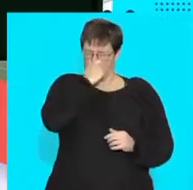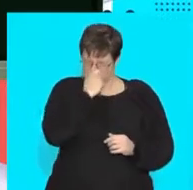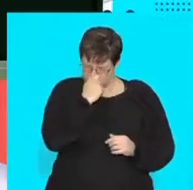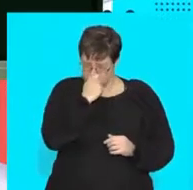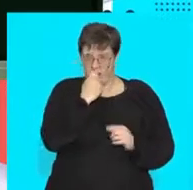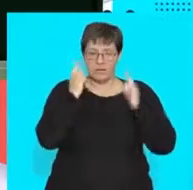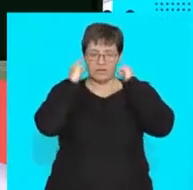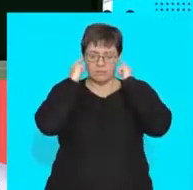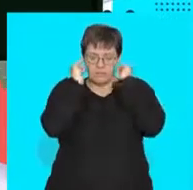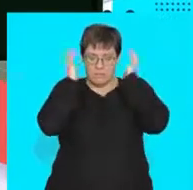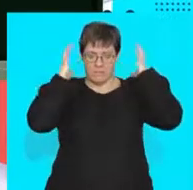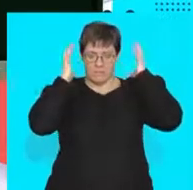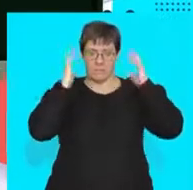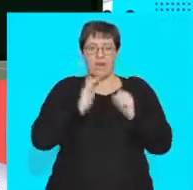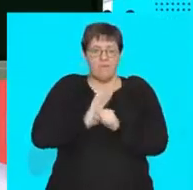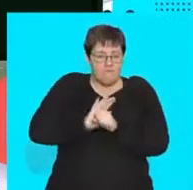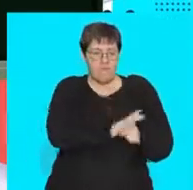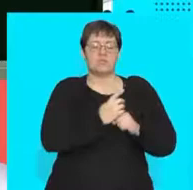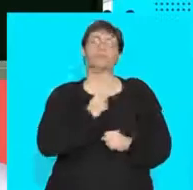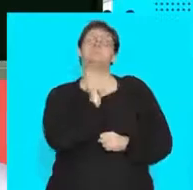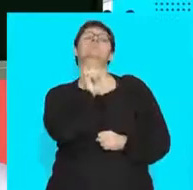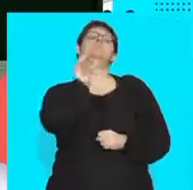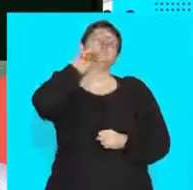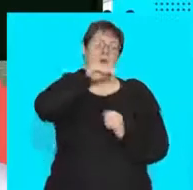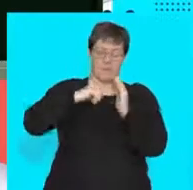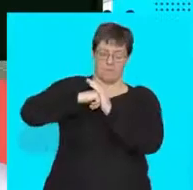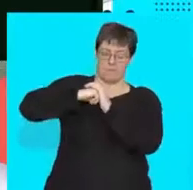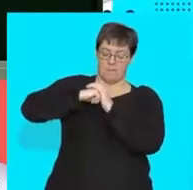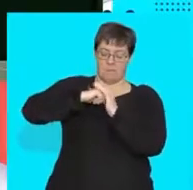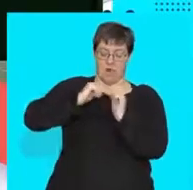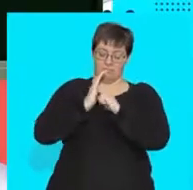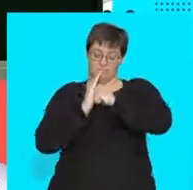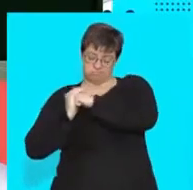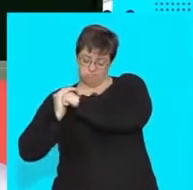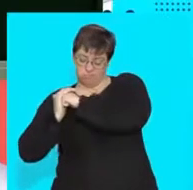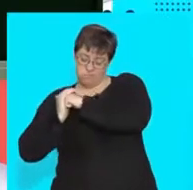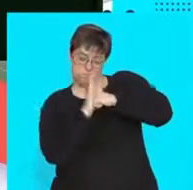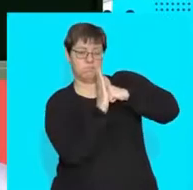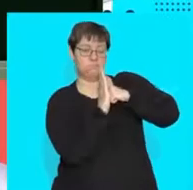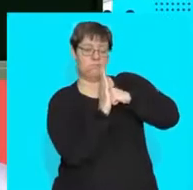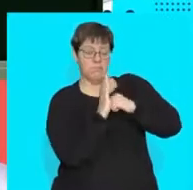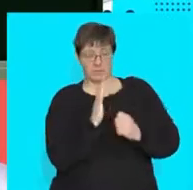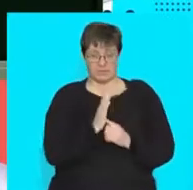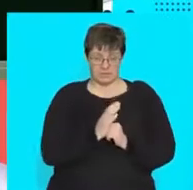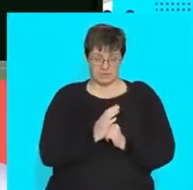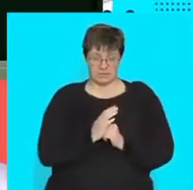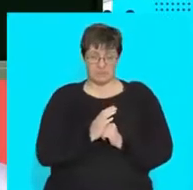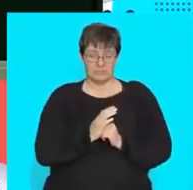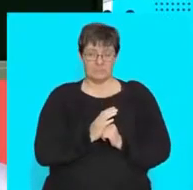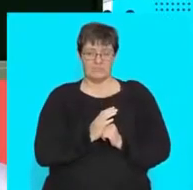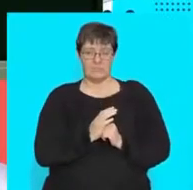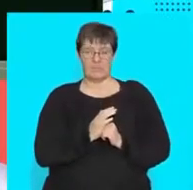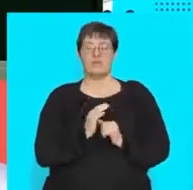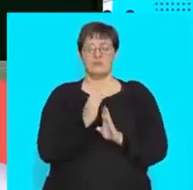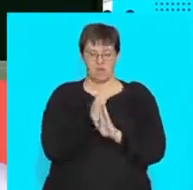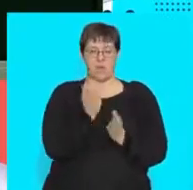and blow on it, and what happens, you force air into your eustachian tubes into the middle ear. So then the air